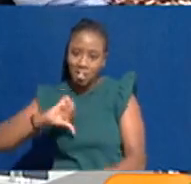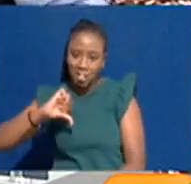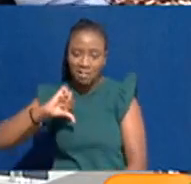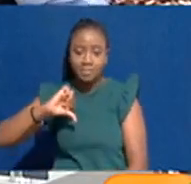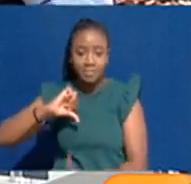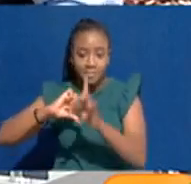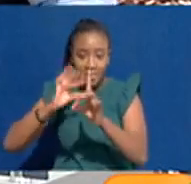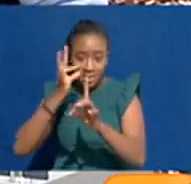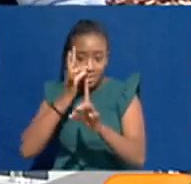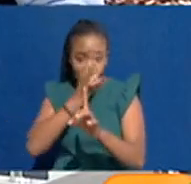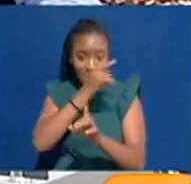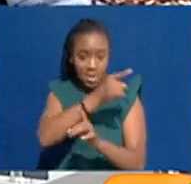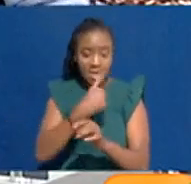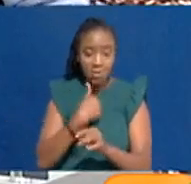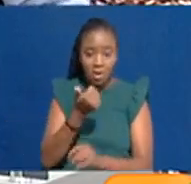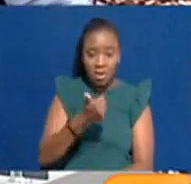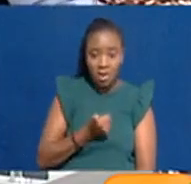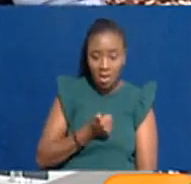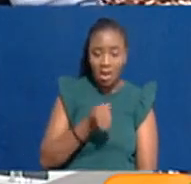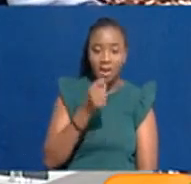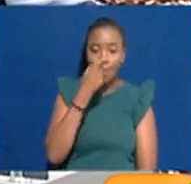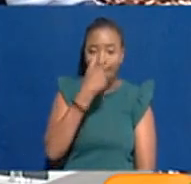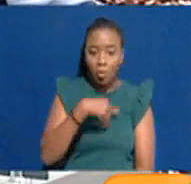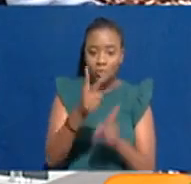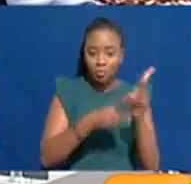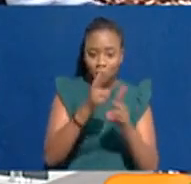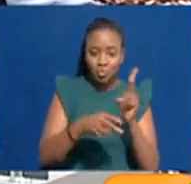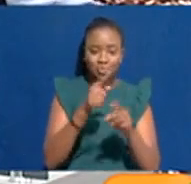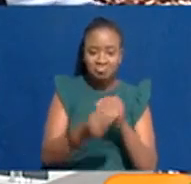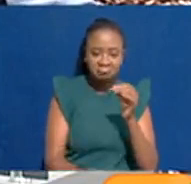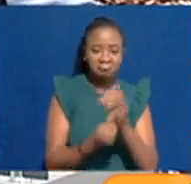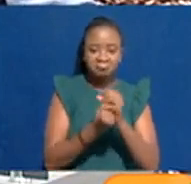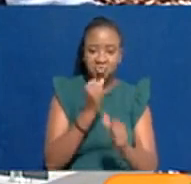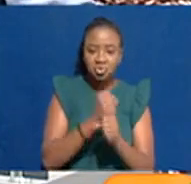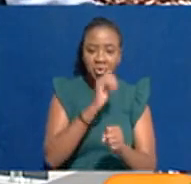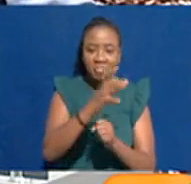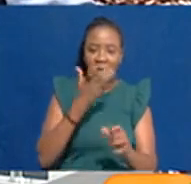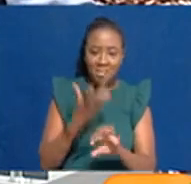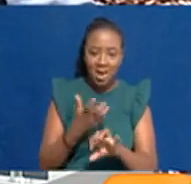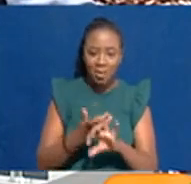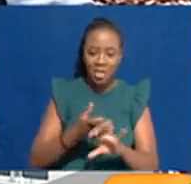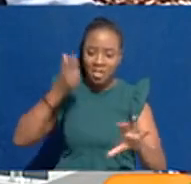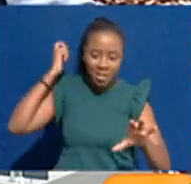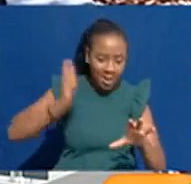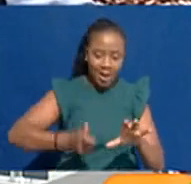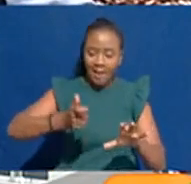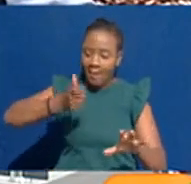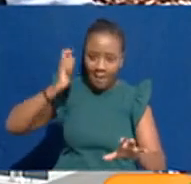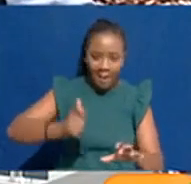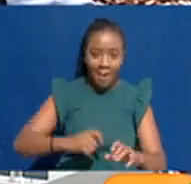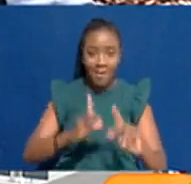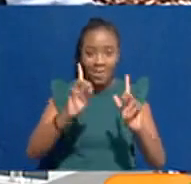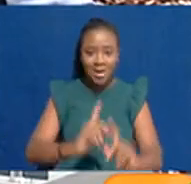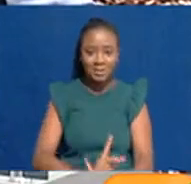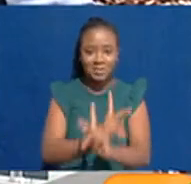girl working in a quarry has found a way of promoting her manual job on her social media platform, turning